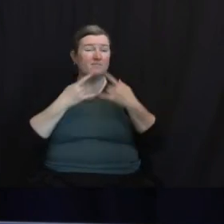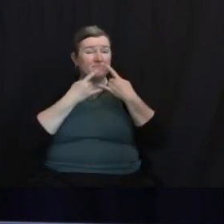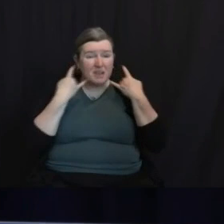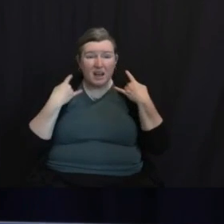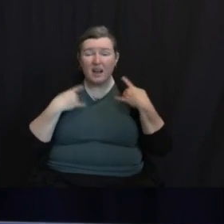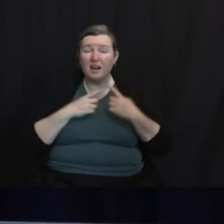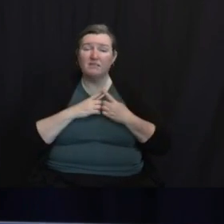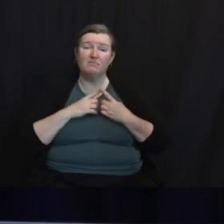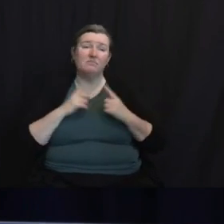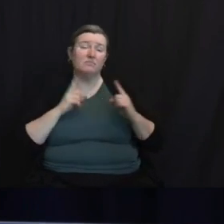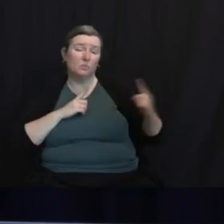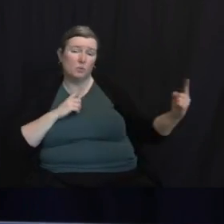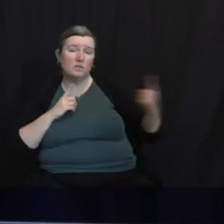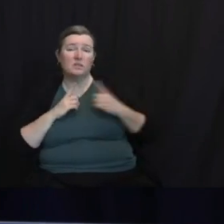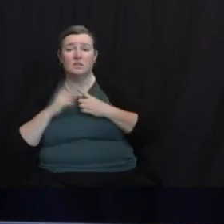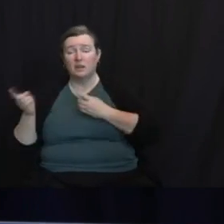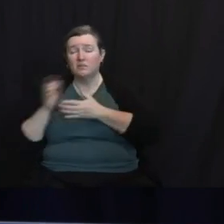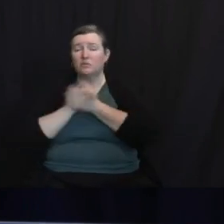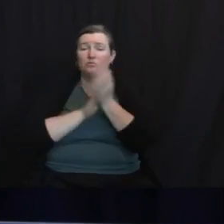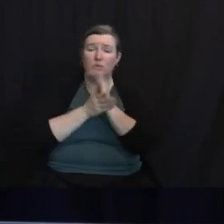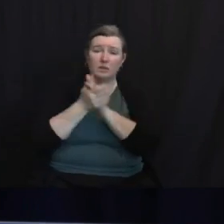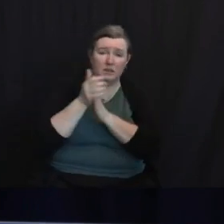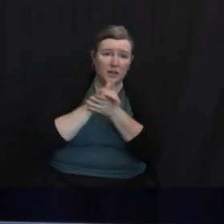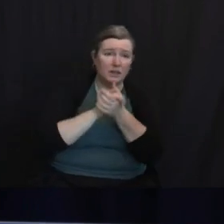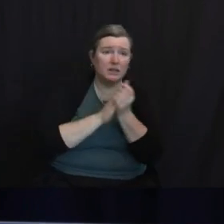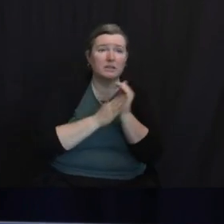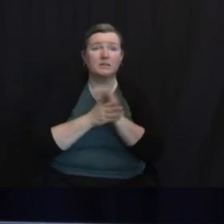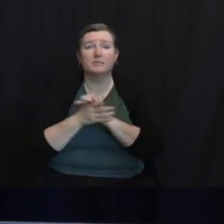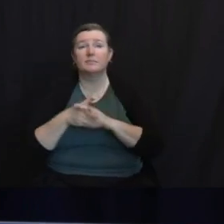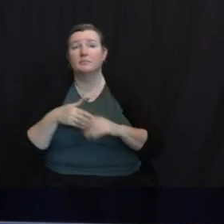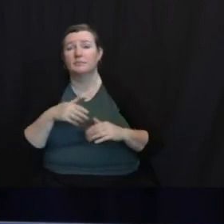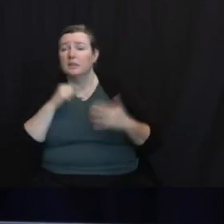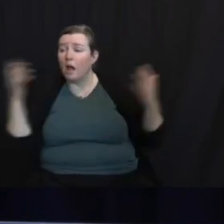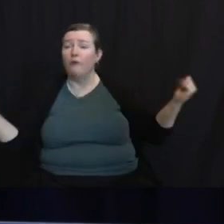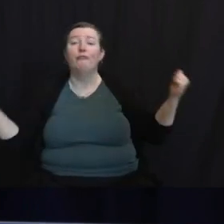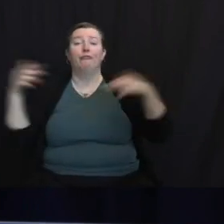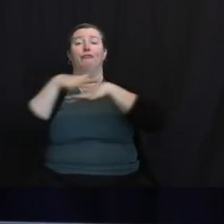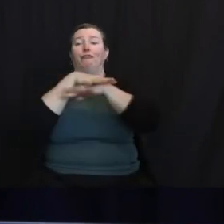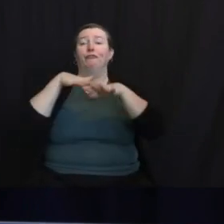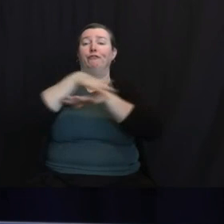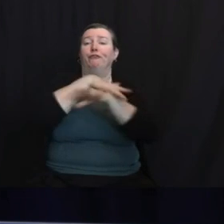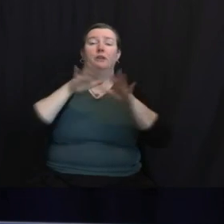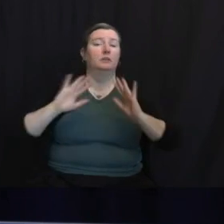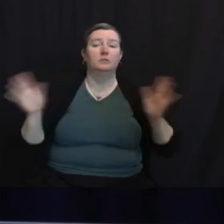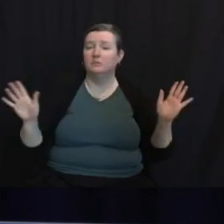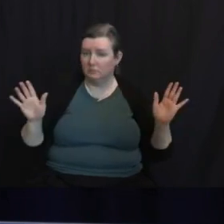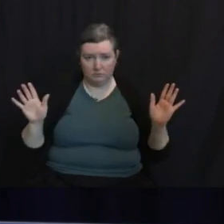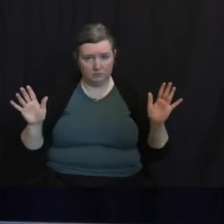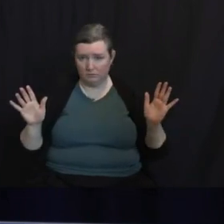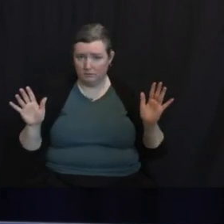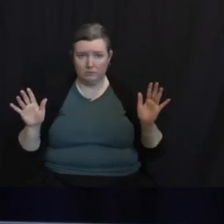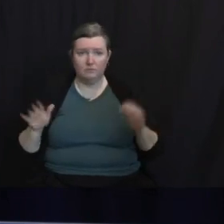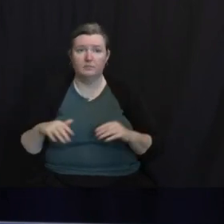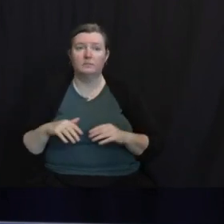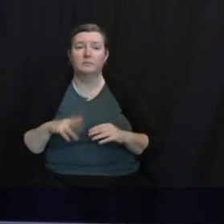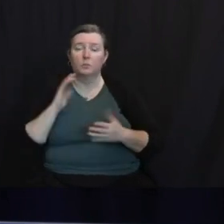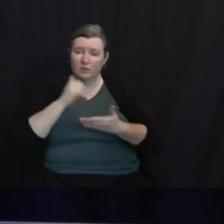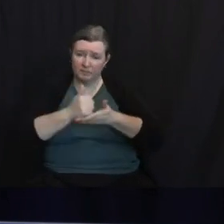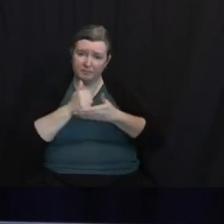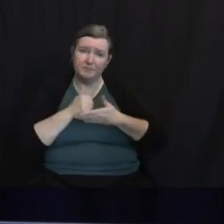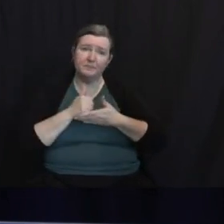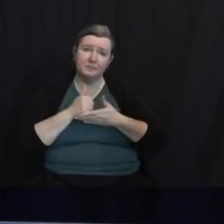our hands, avoiding large gatherings are important steps we can take to slow the spread of the virus. We need